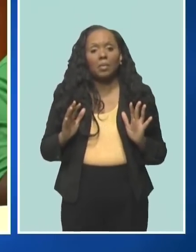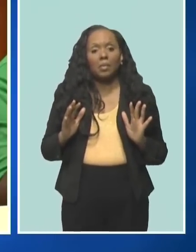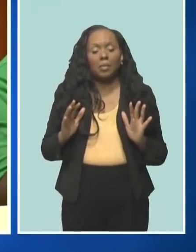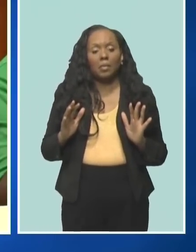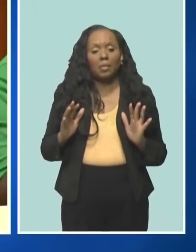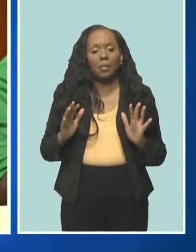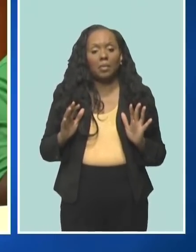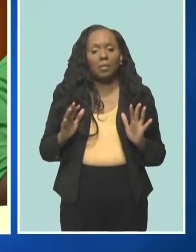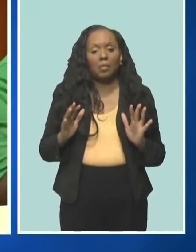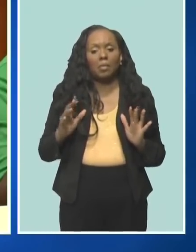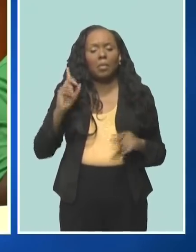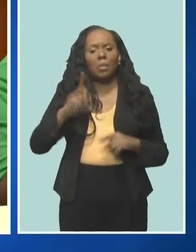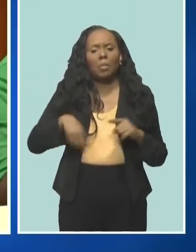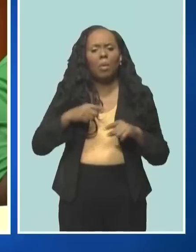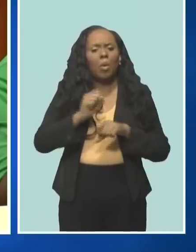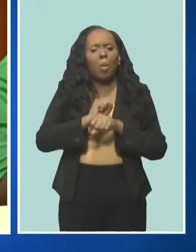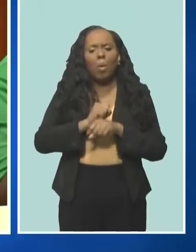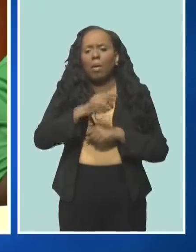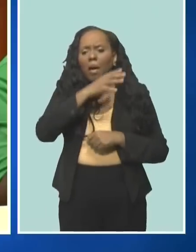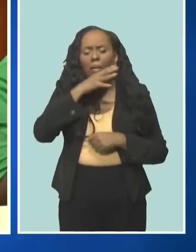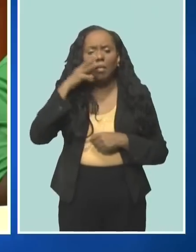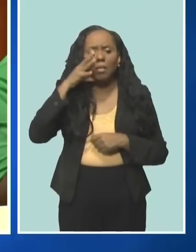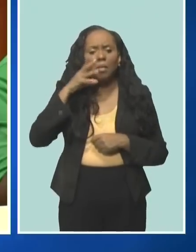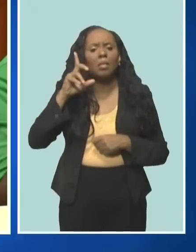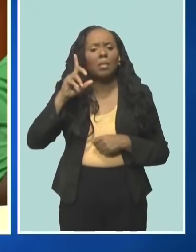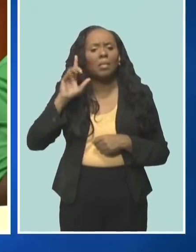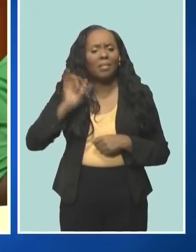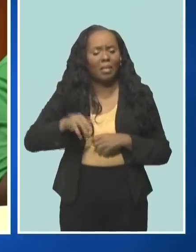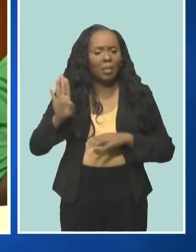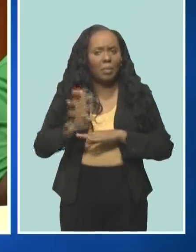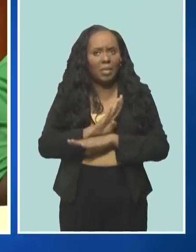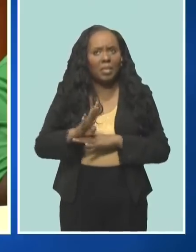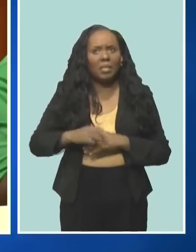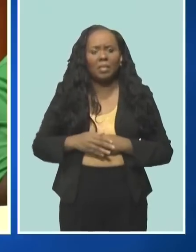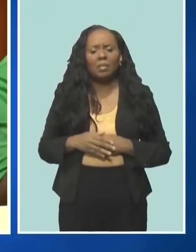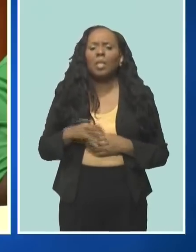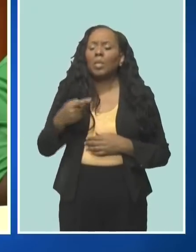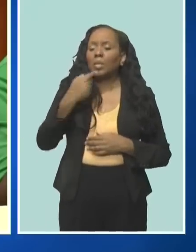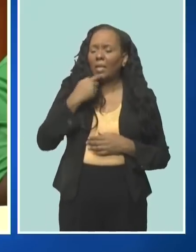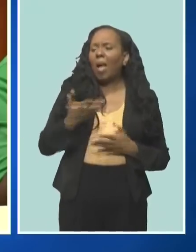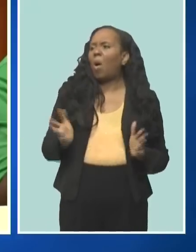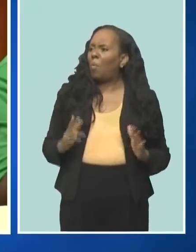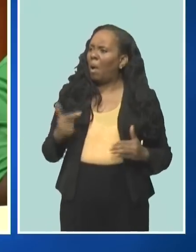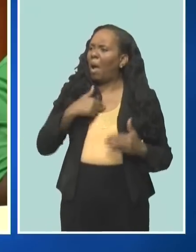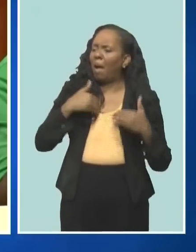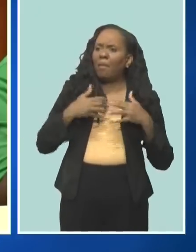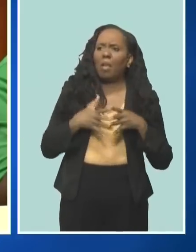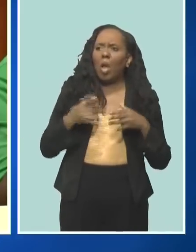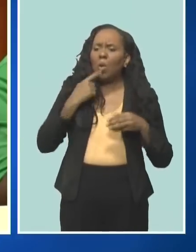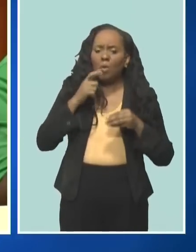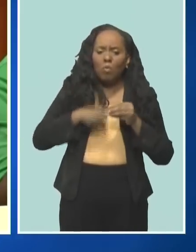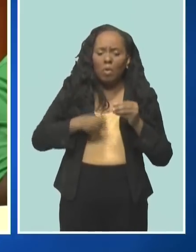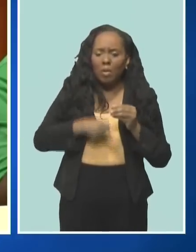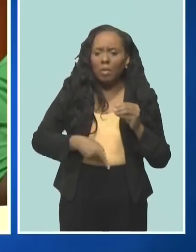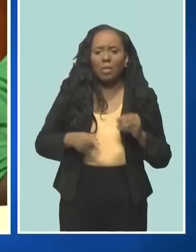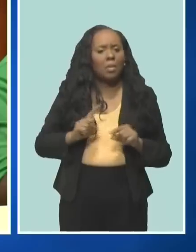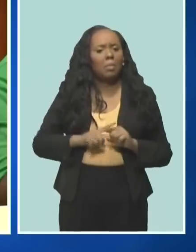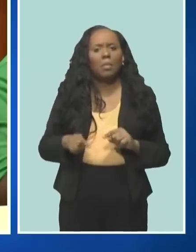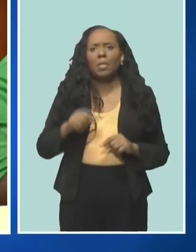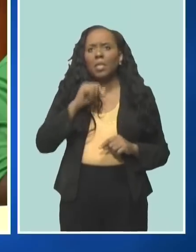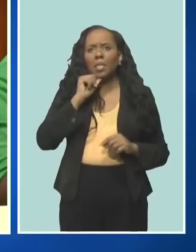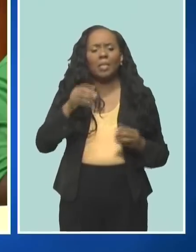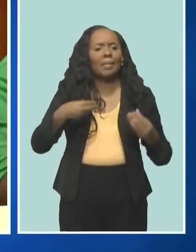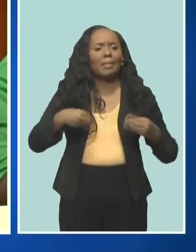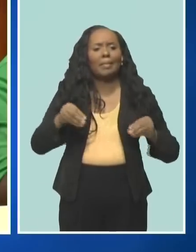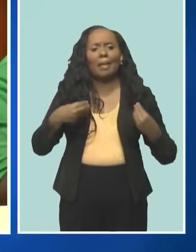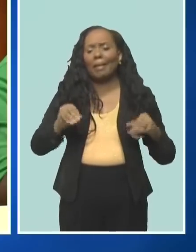treated as a business. Now, you took pleasure in saying you got an abundance of tomatoes and you're selling none to the supermarkets, you're going to